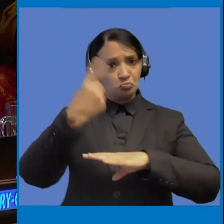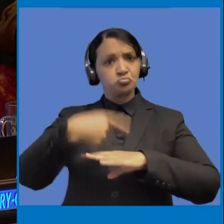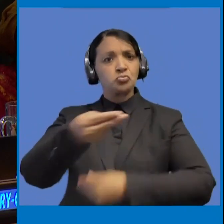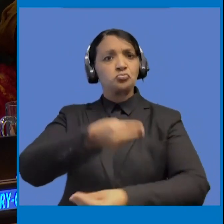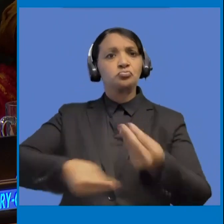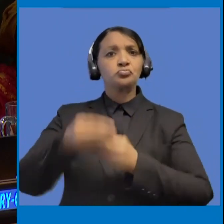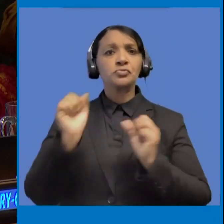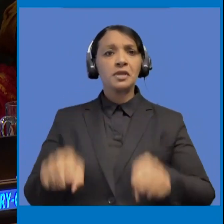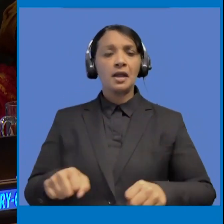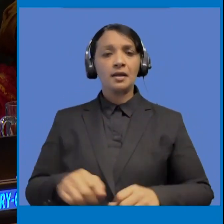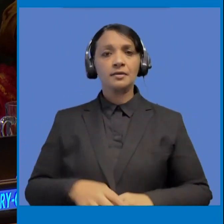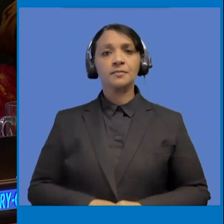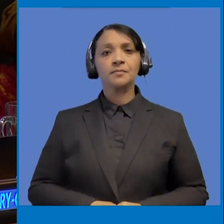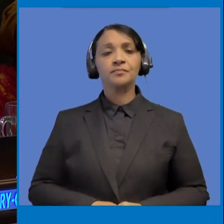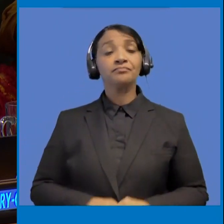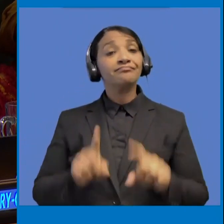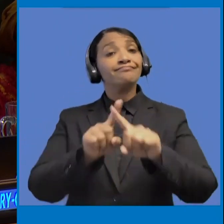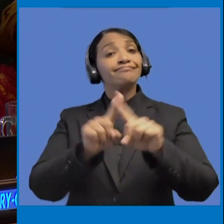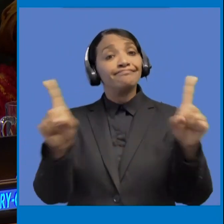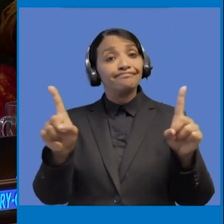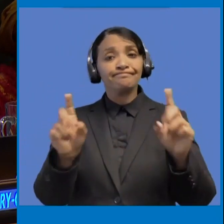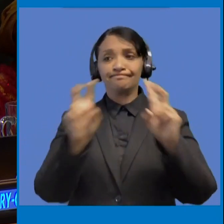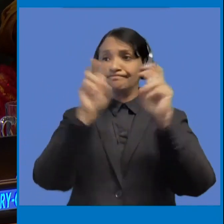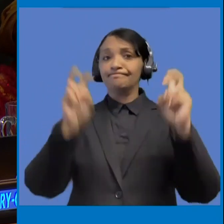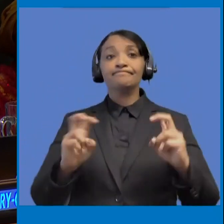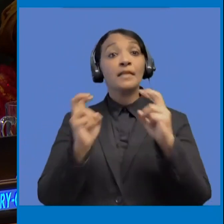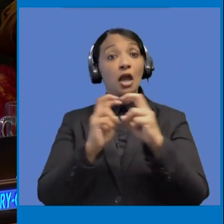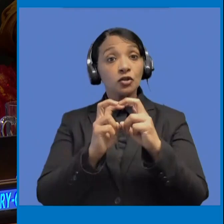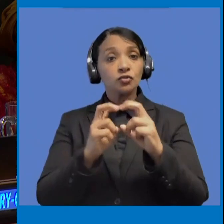Third, energy and digital